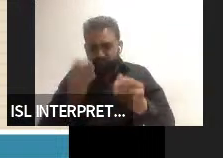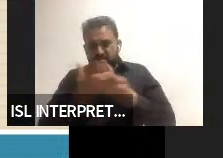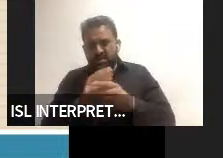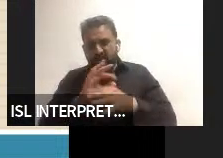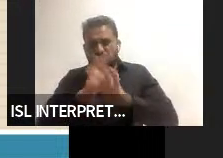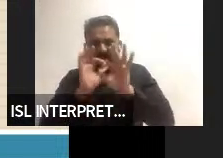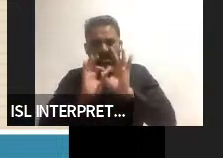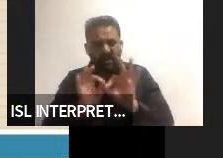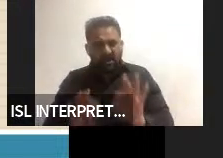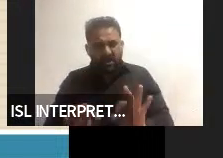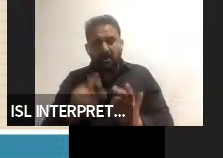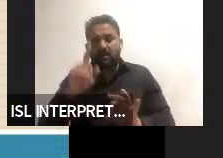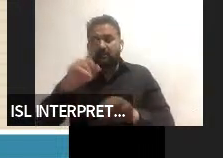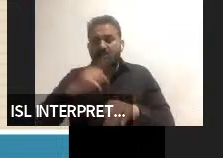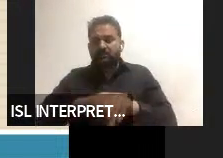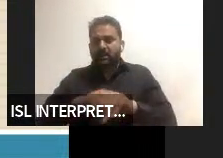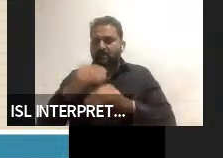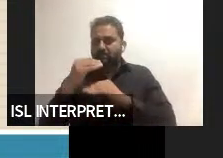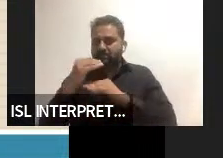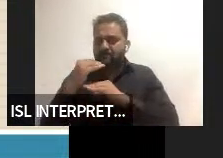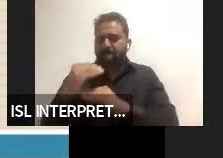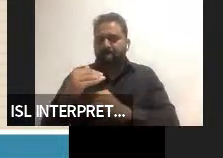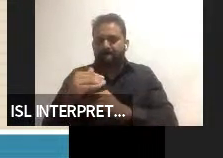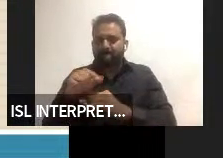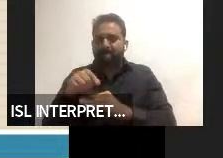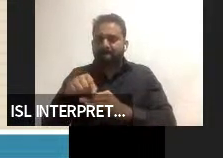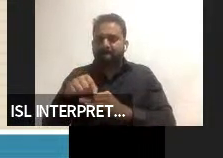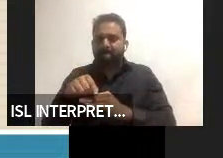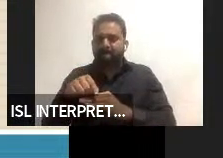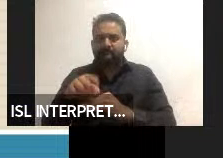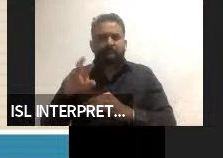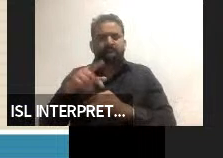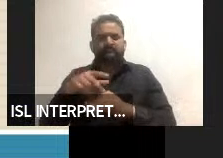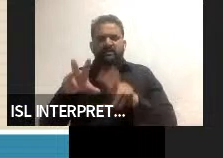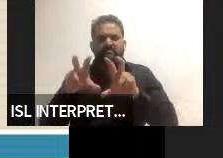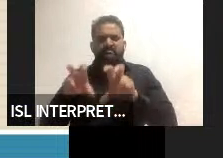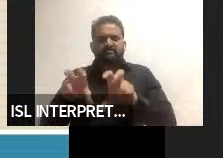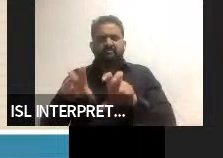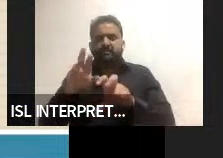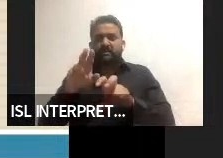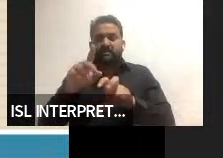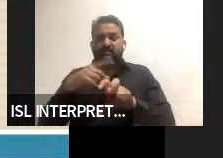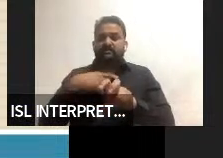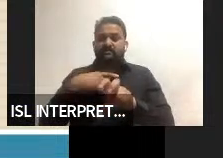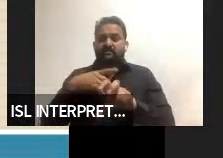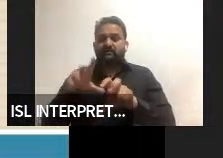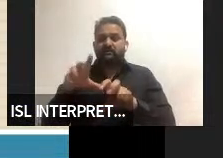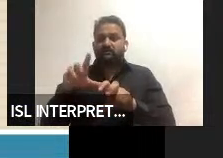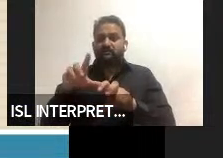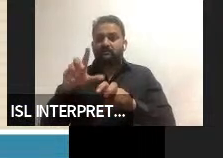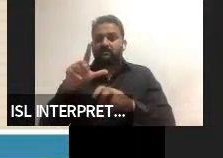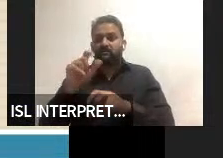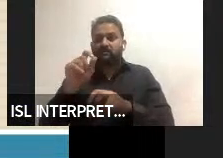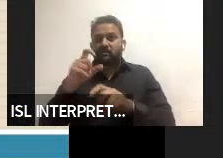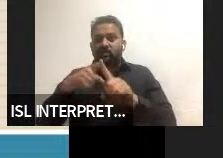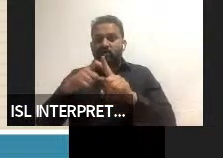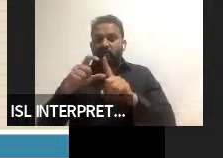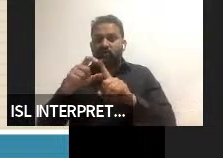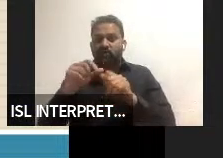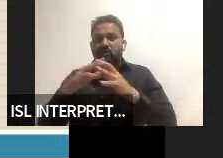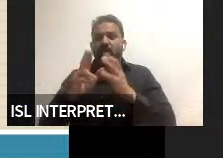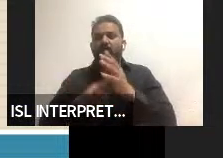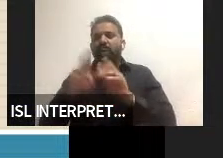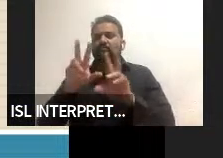a lockdown period for your moot. Lockdown, I have taken it from the COVID situation,